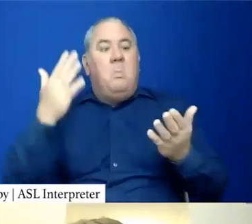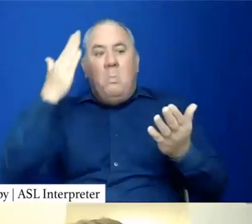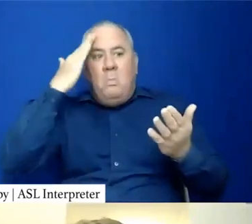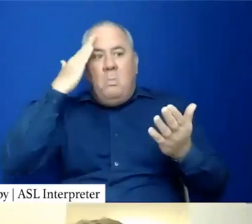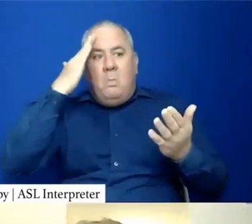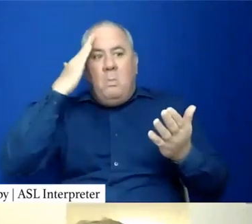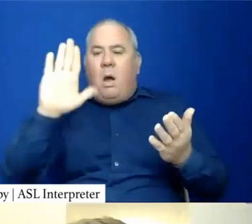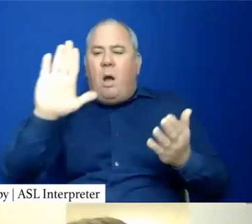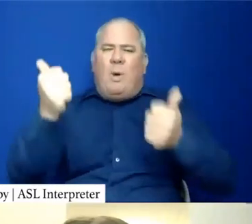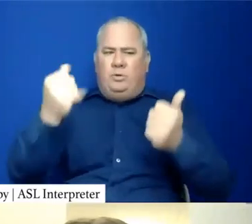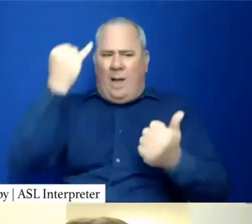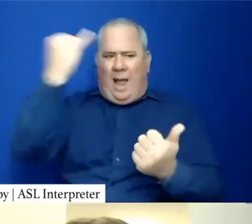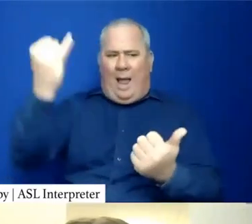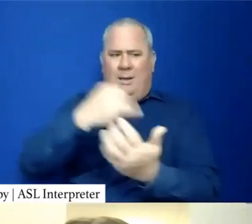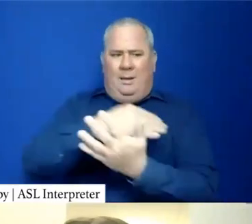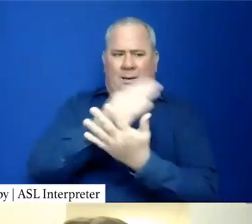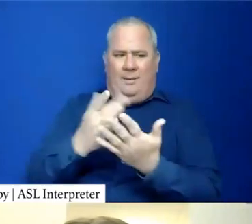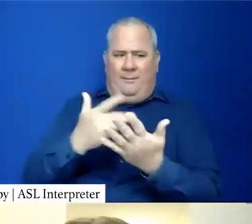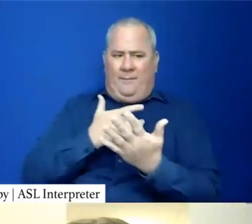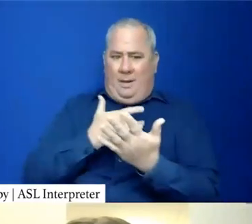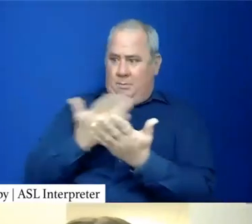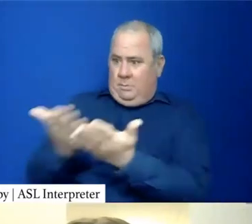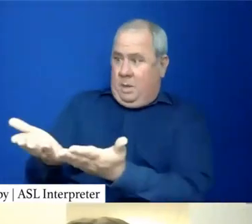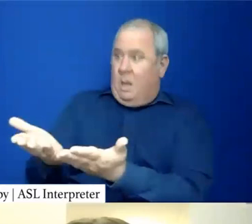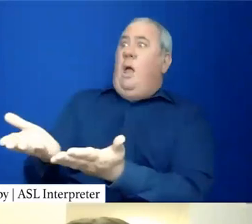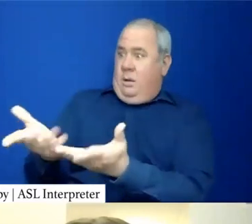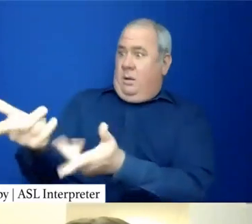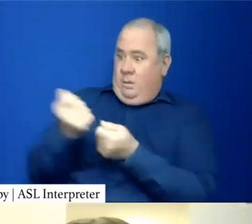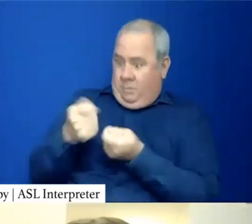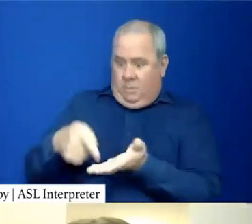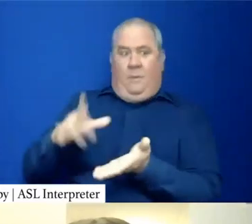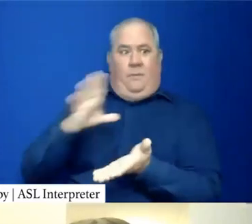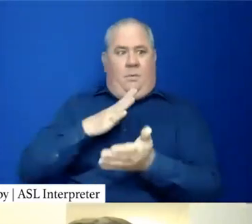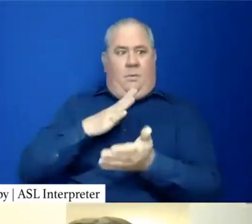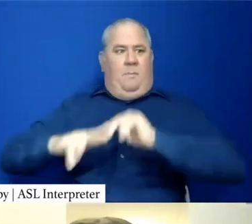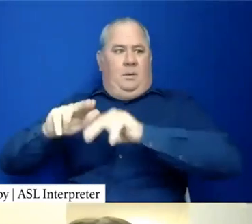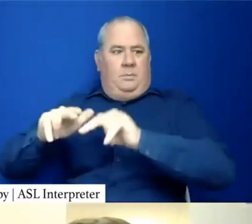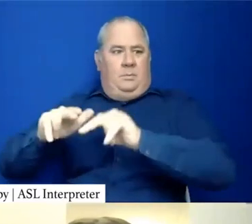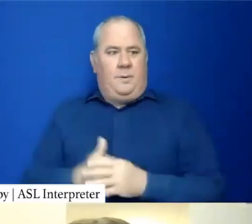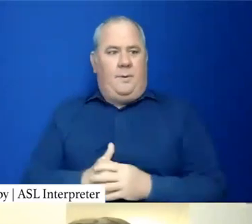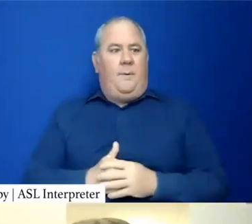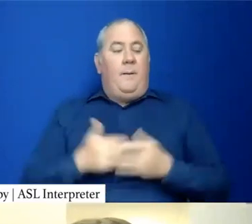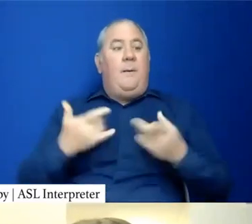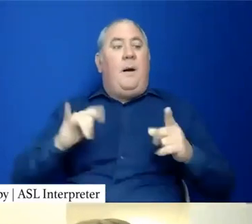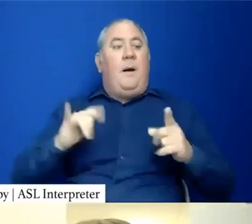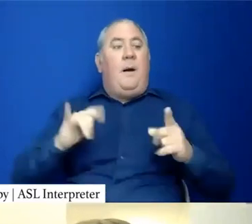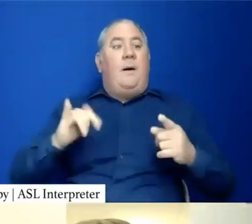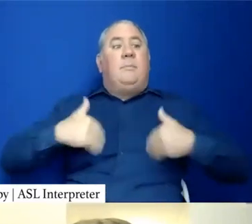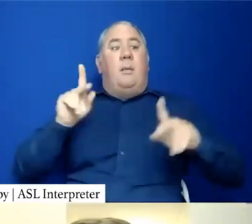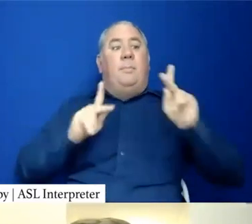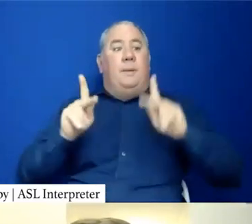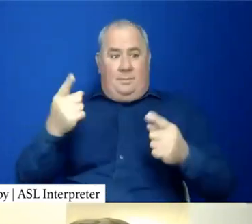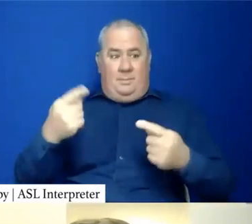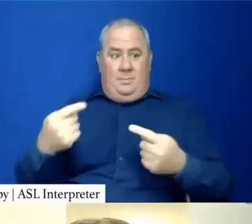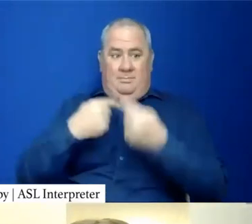of polish. Like, I can talk to youth and get mercilessly roasted for not having my act together.